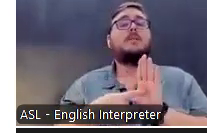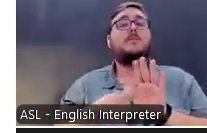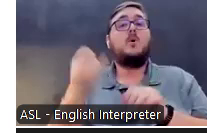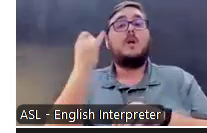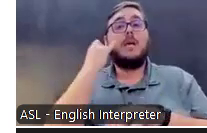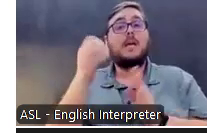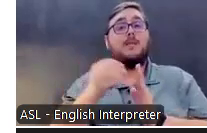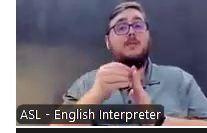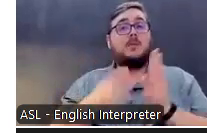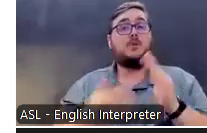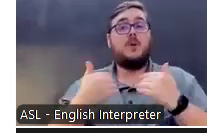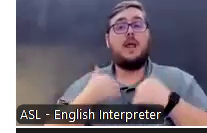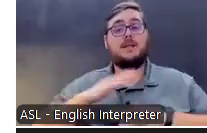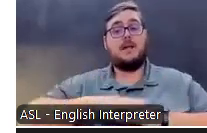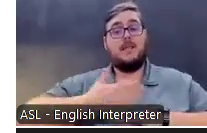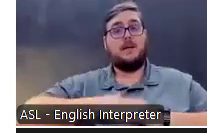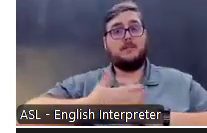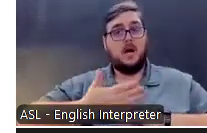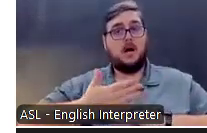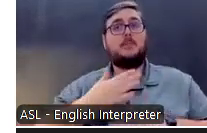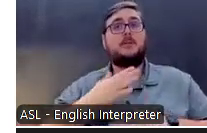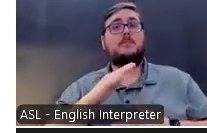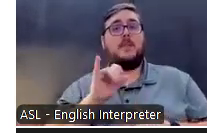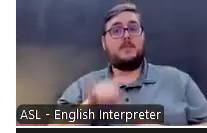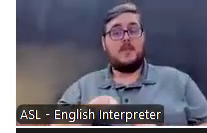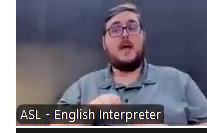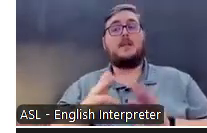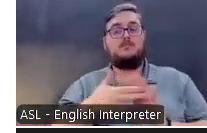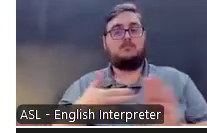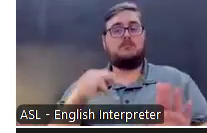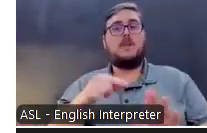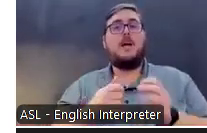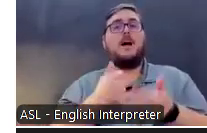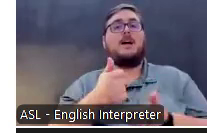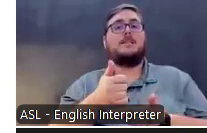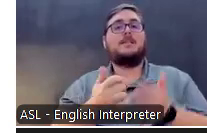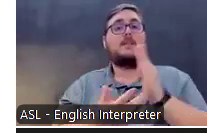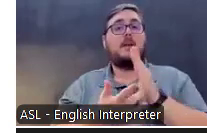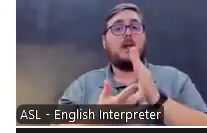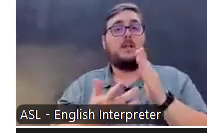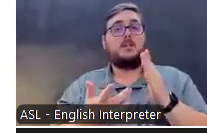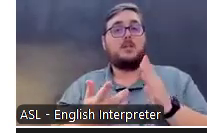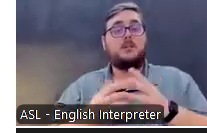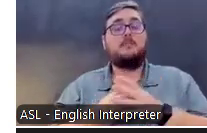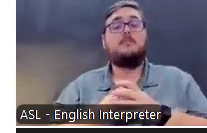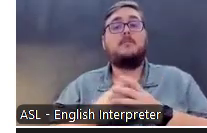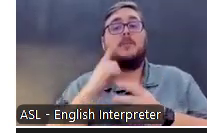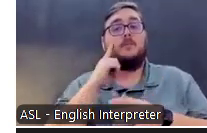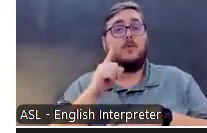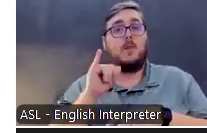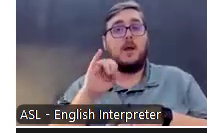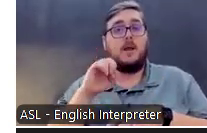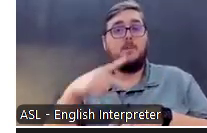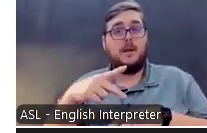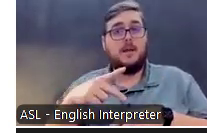assistive technology device in their IEP, and the student needs that laptop to complete their